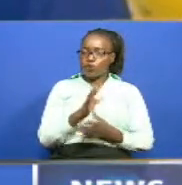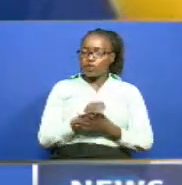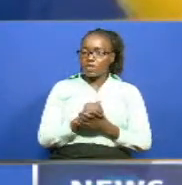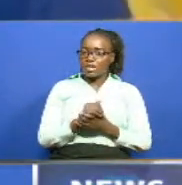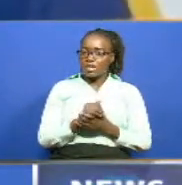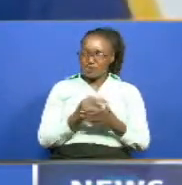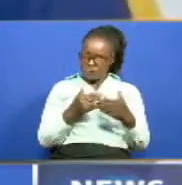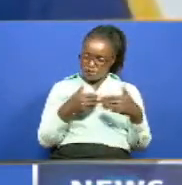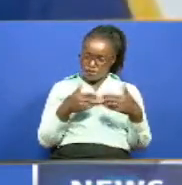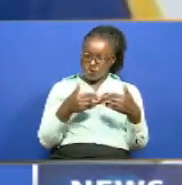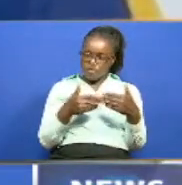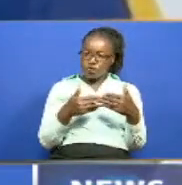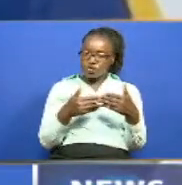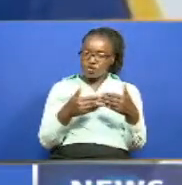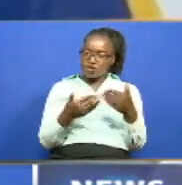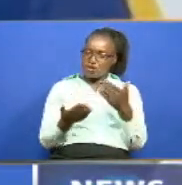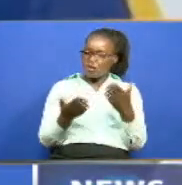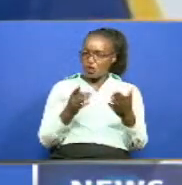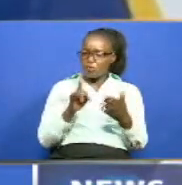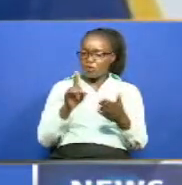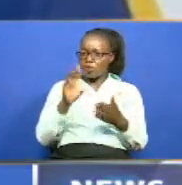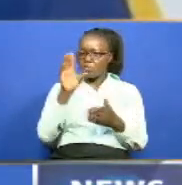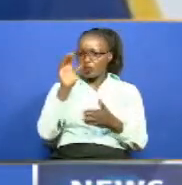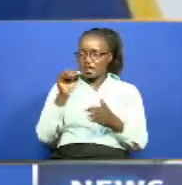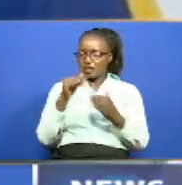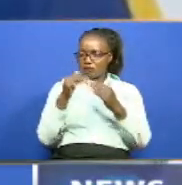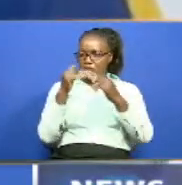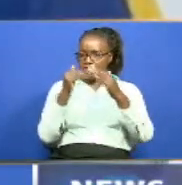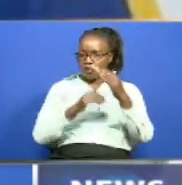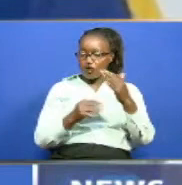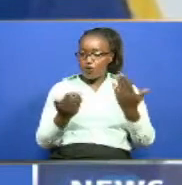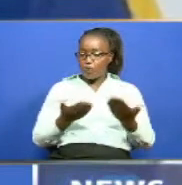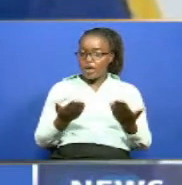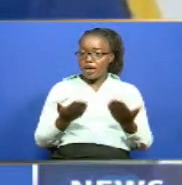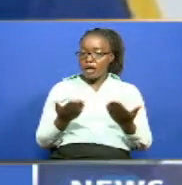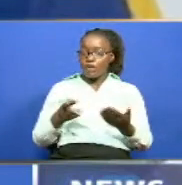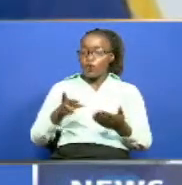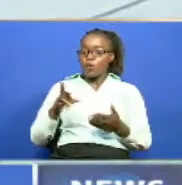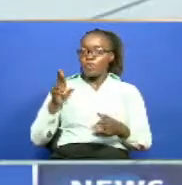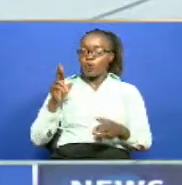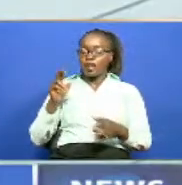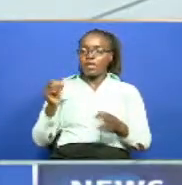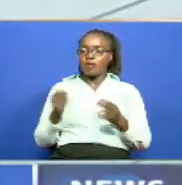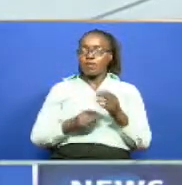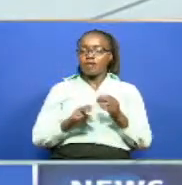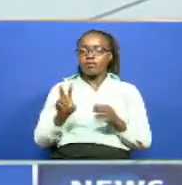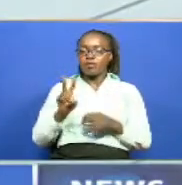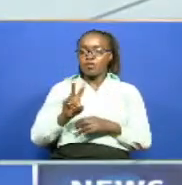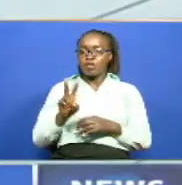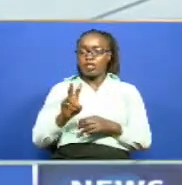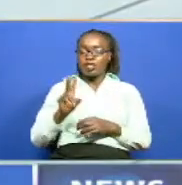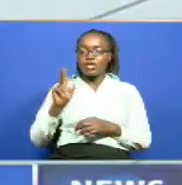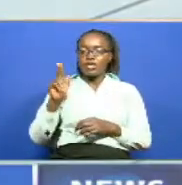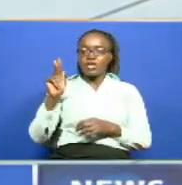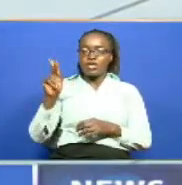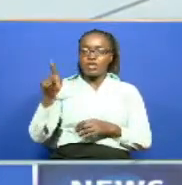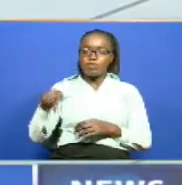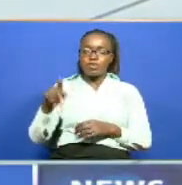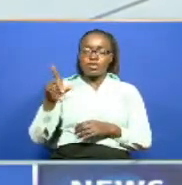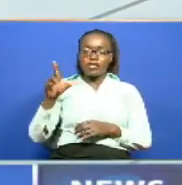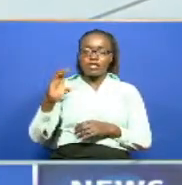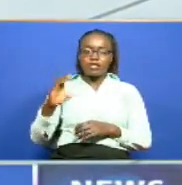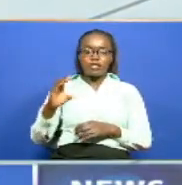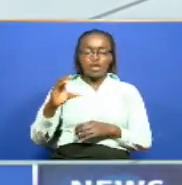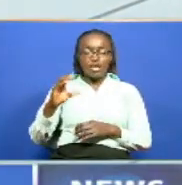very close, perhaps 1% less of where we were in February. KPLC is optimistic that the government